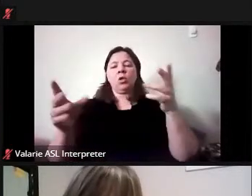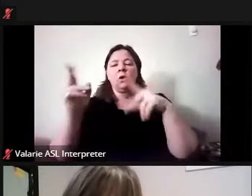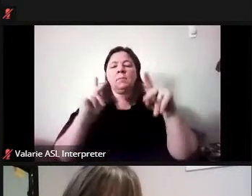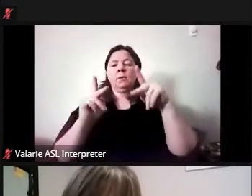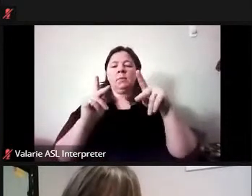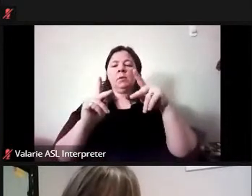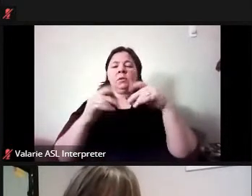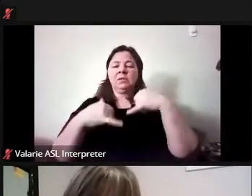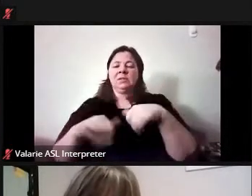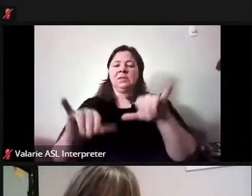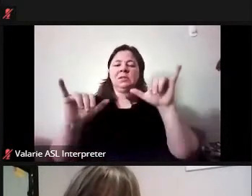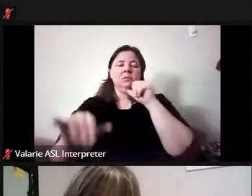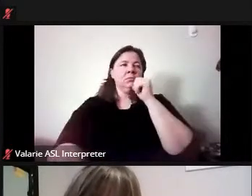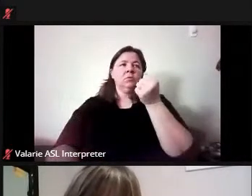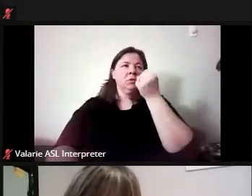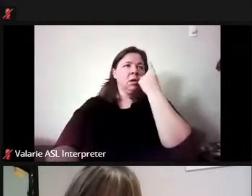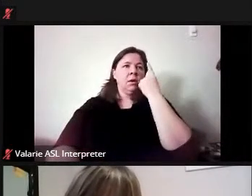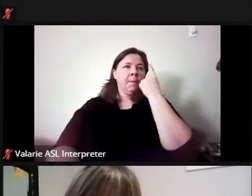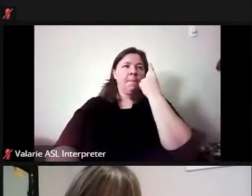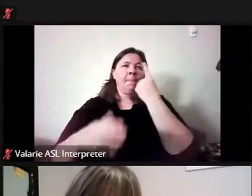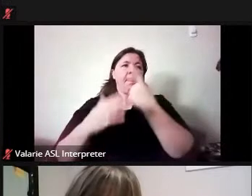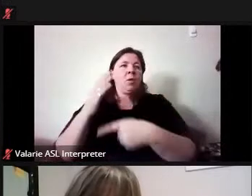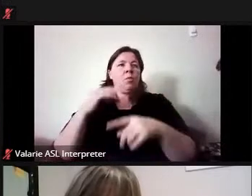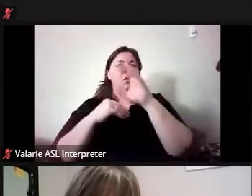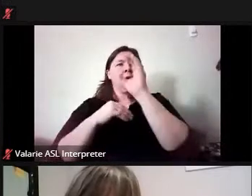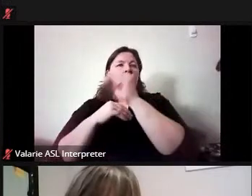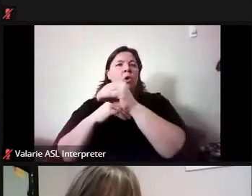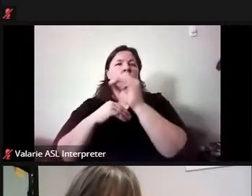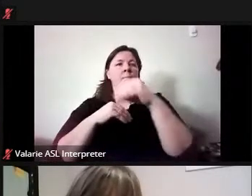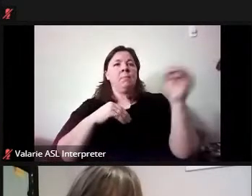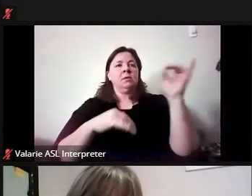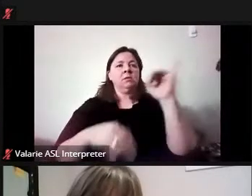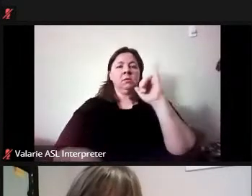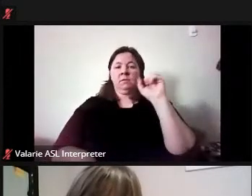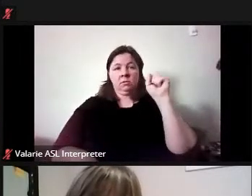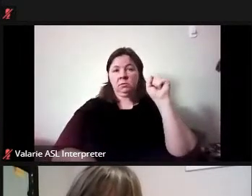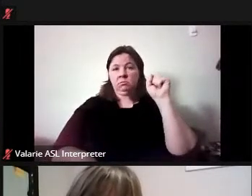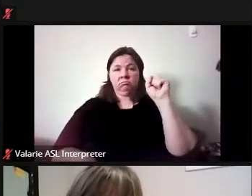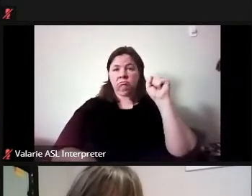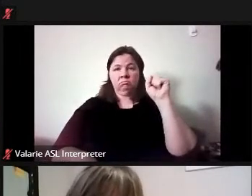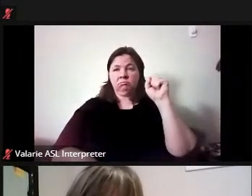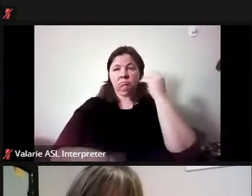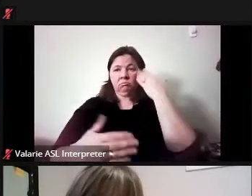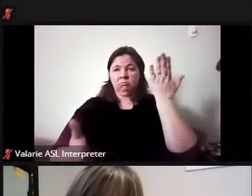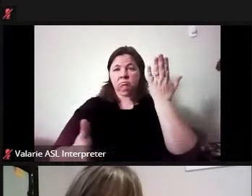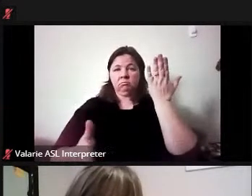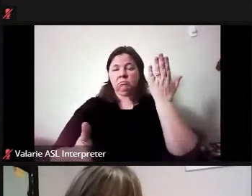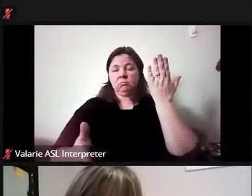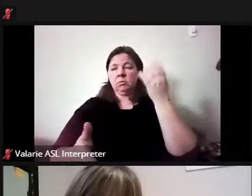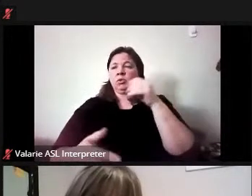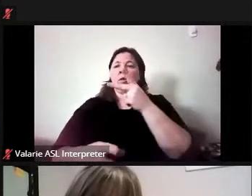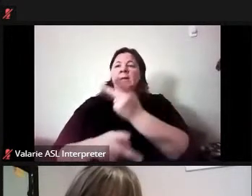actually still don't understand what Onpassive is basically. Okay, that's why they are just keeping like,